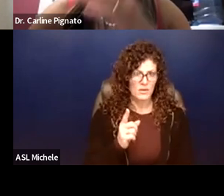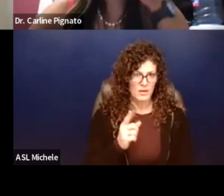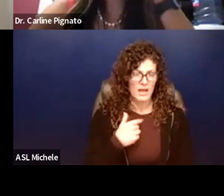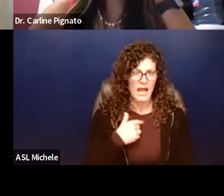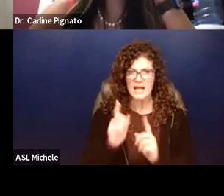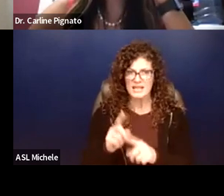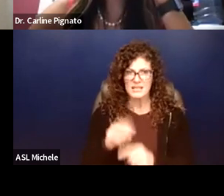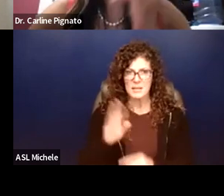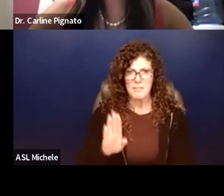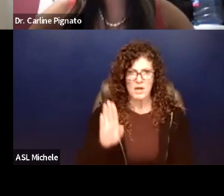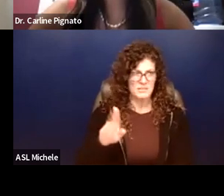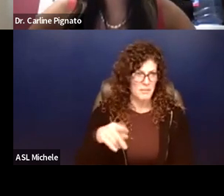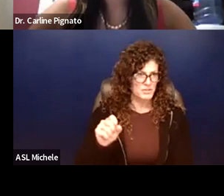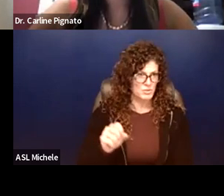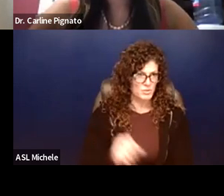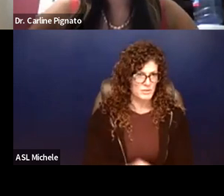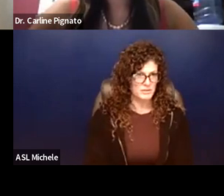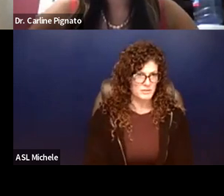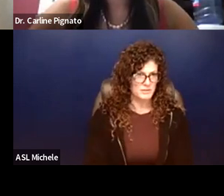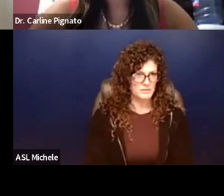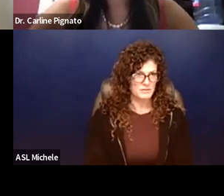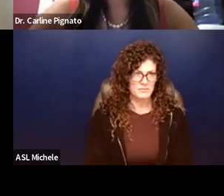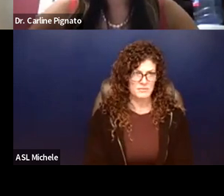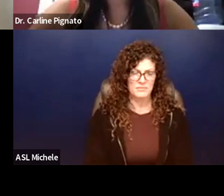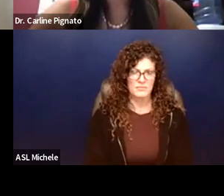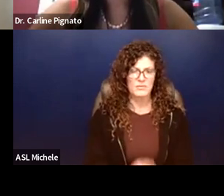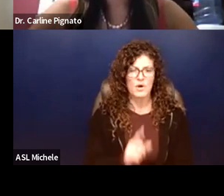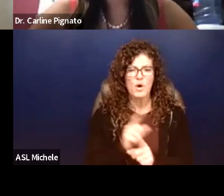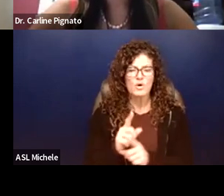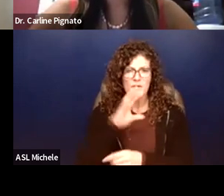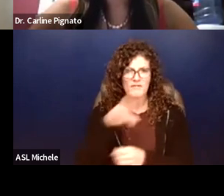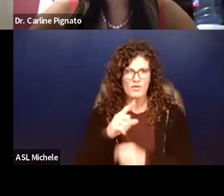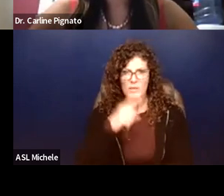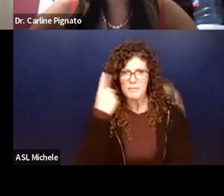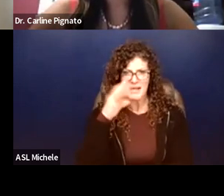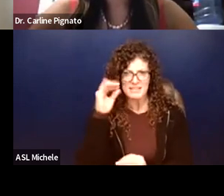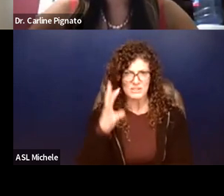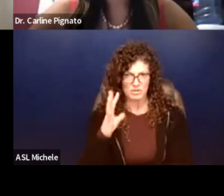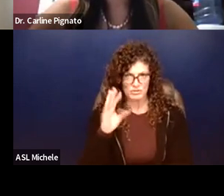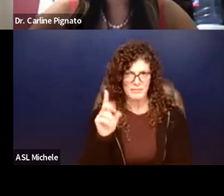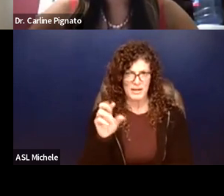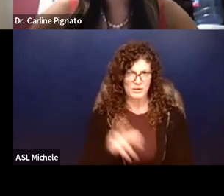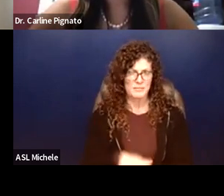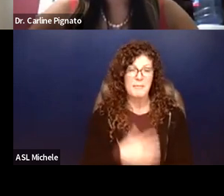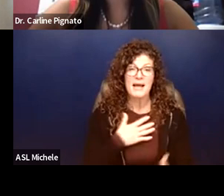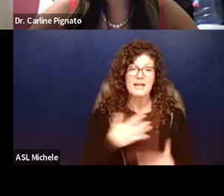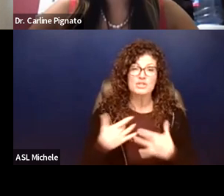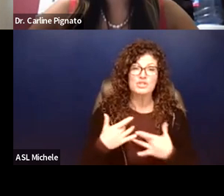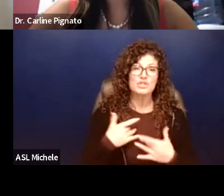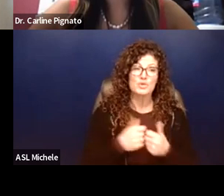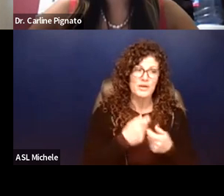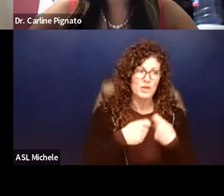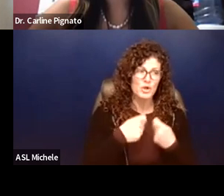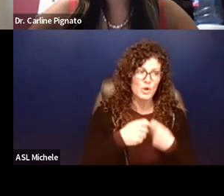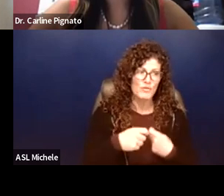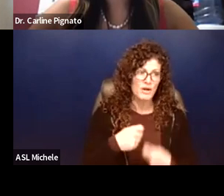Schools as well. And I'm also the executive director and founder of Black Teachers Matter. My concern is that with the high turnover, are